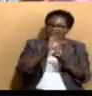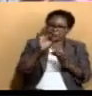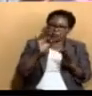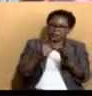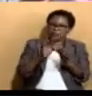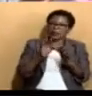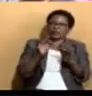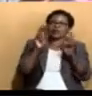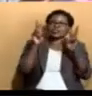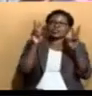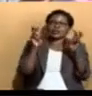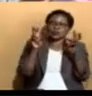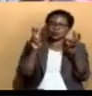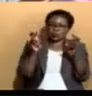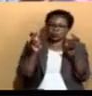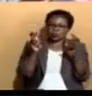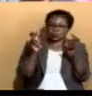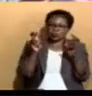issue.